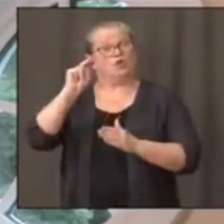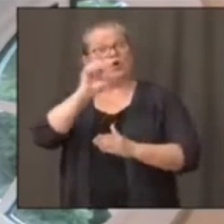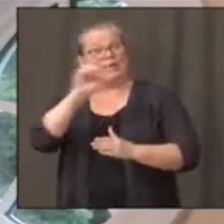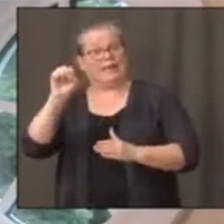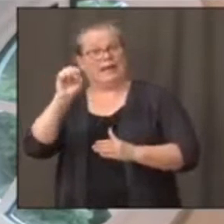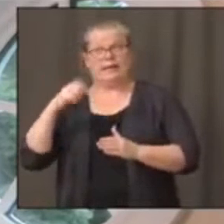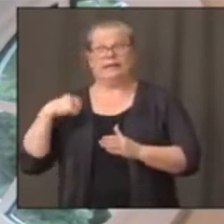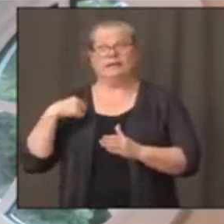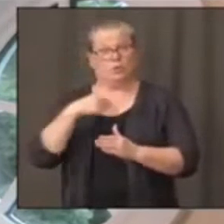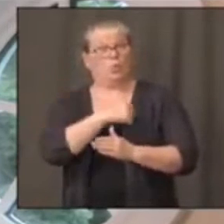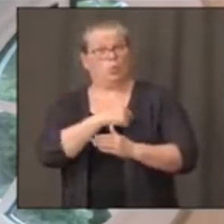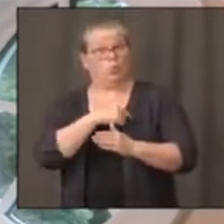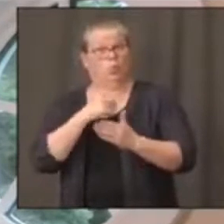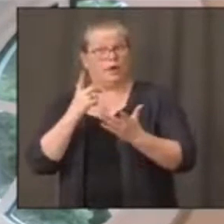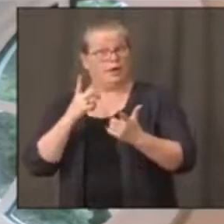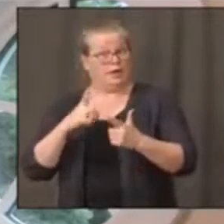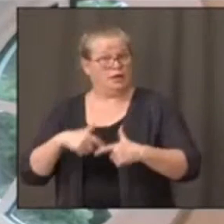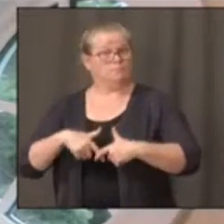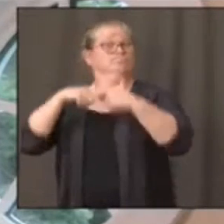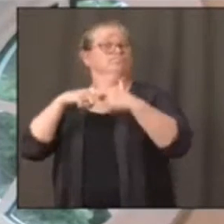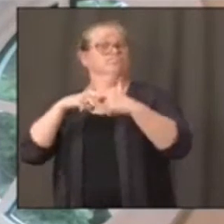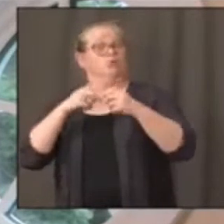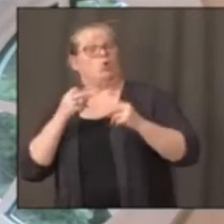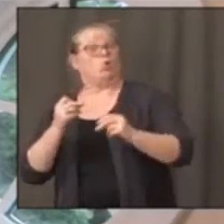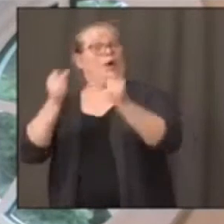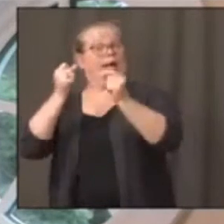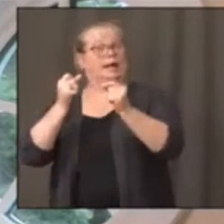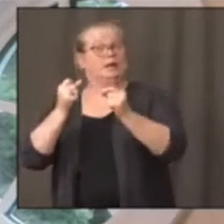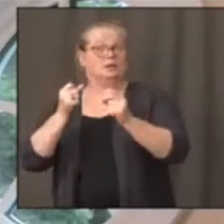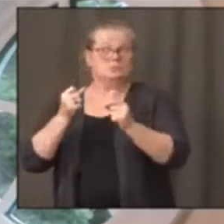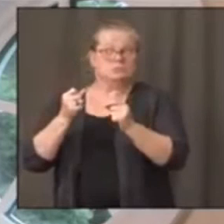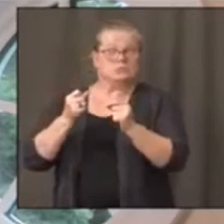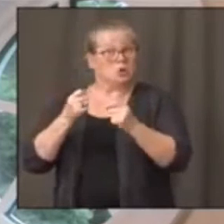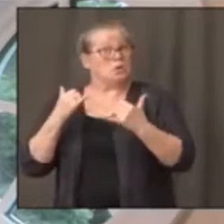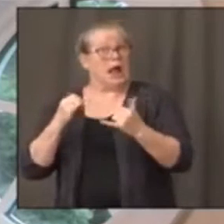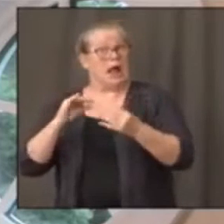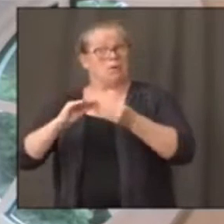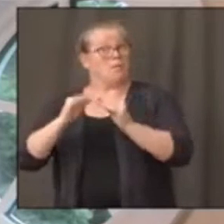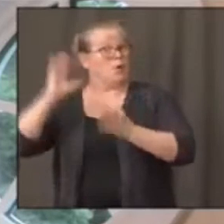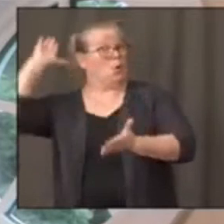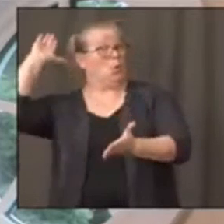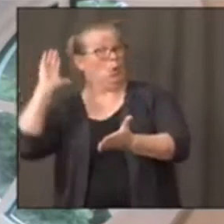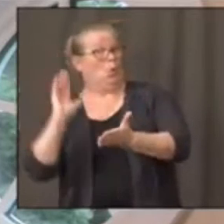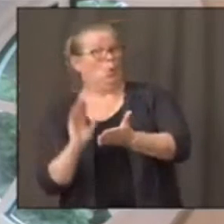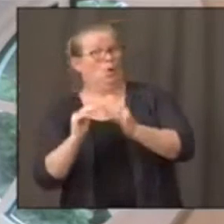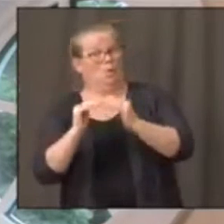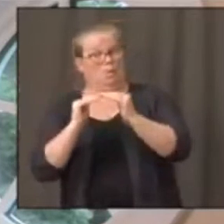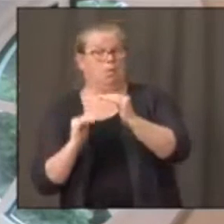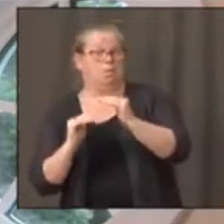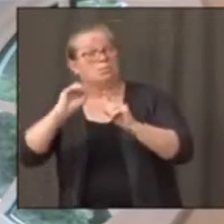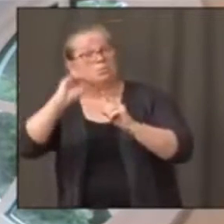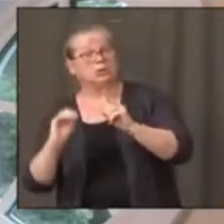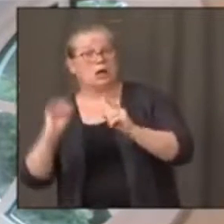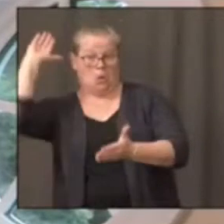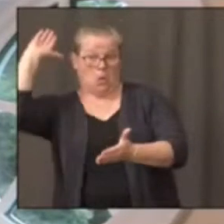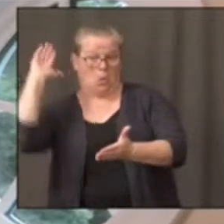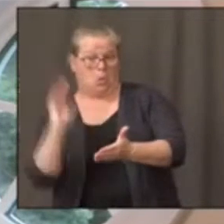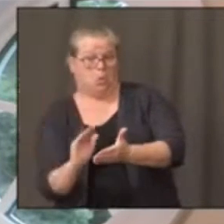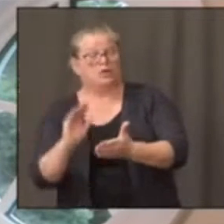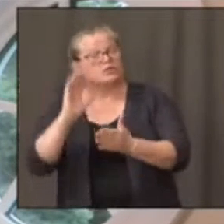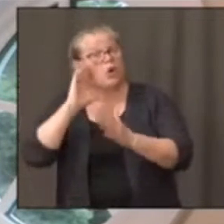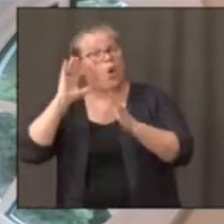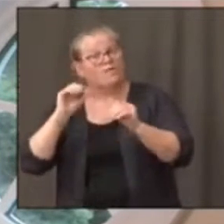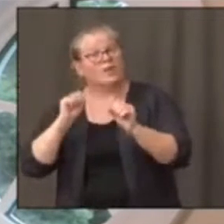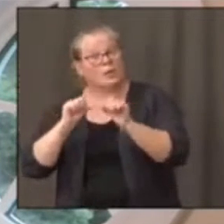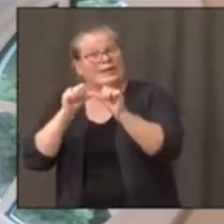we took of relative quiescence. Hopefully we can extend that as long as possible. But, this is going to be touch and go between now and the end of the year. I think by